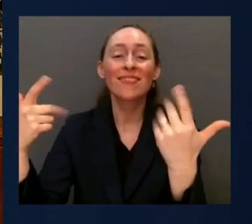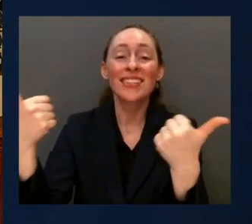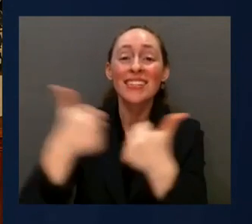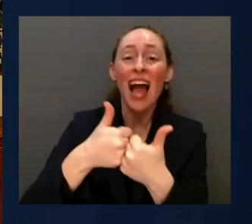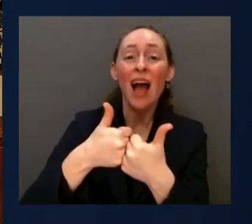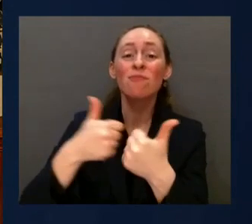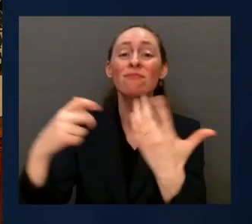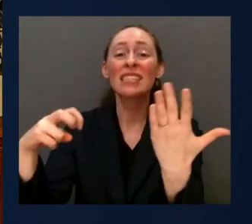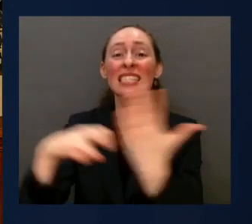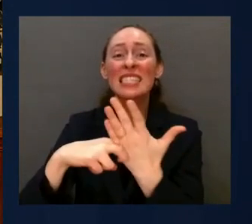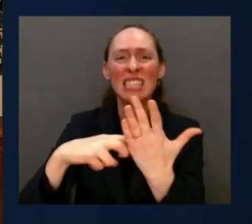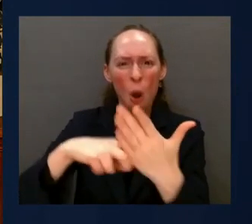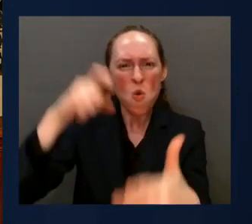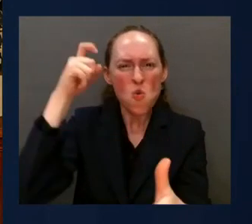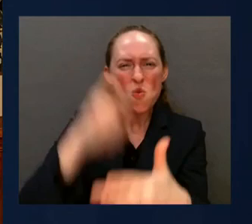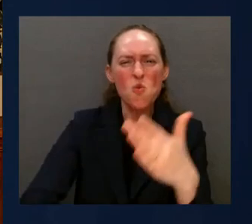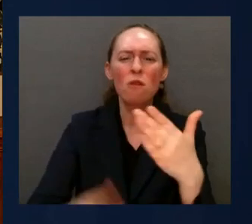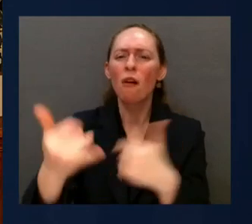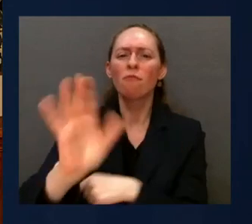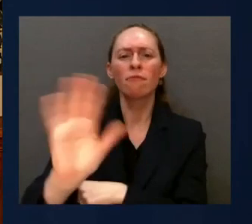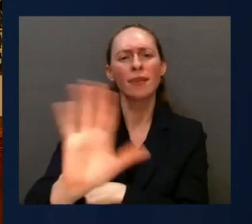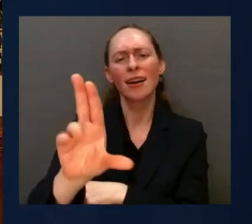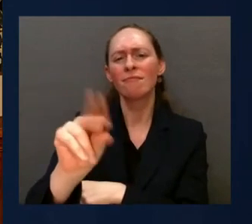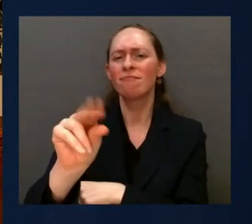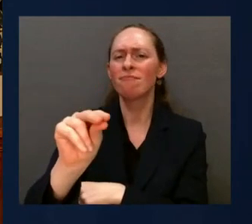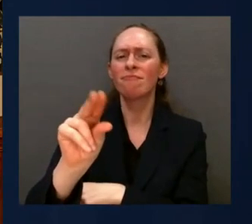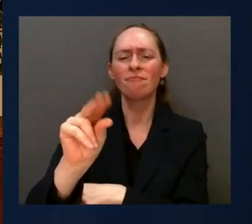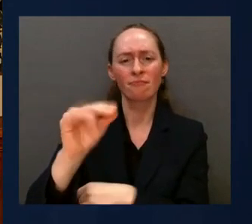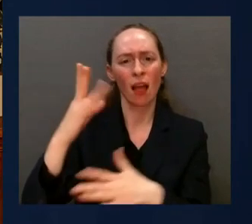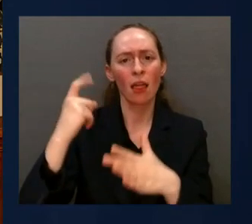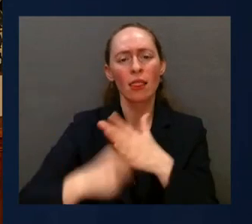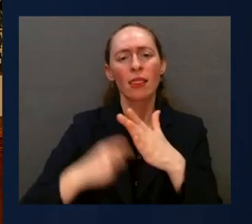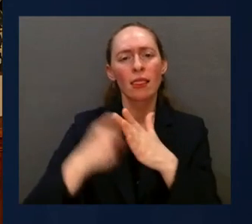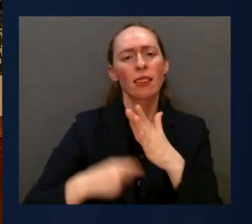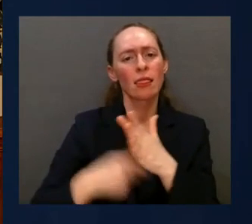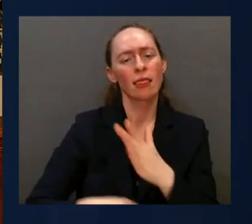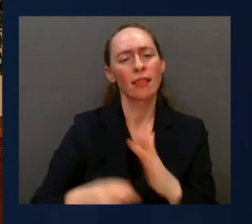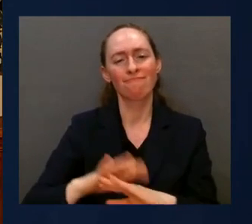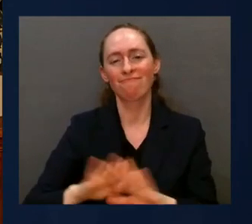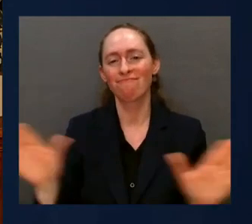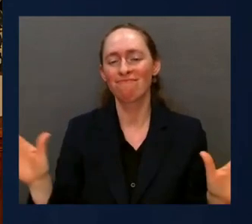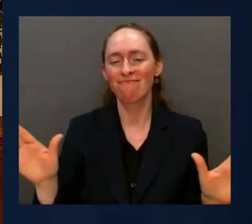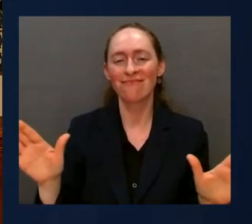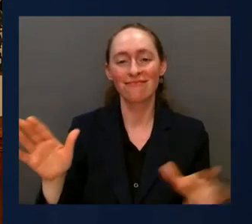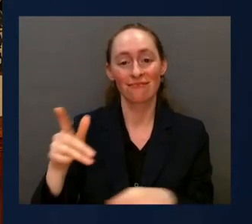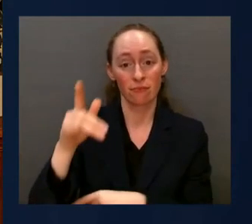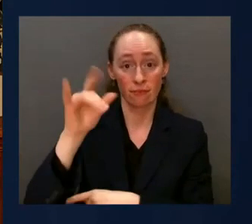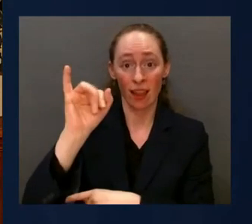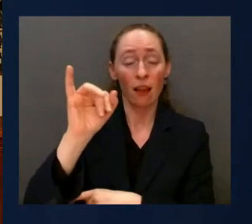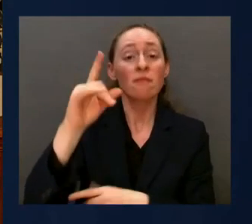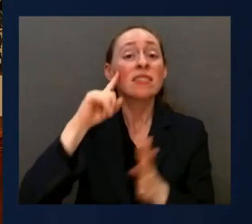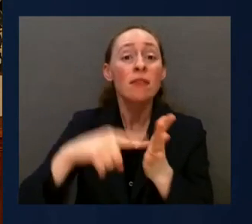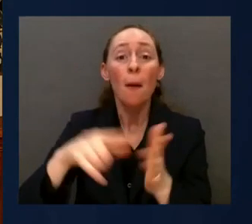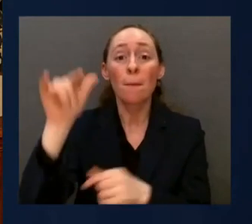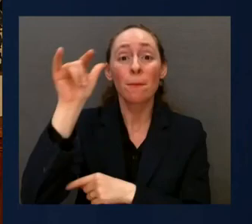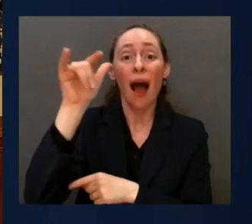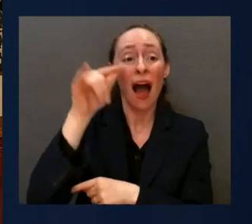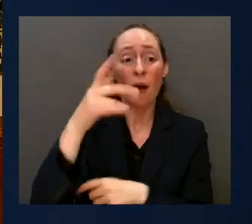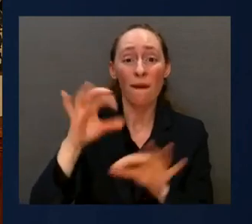be able to sit together. Baggage fees are bad enough. Airlines can't treat your child like a piece of